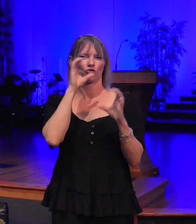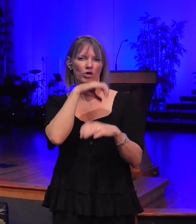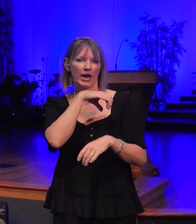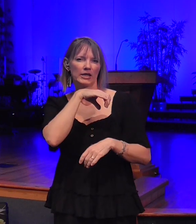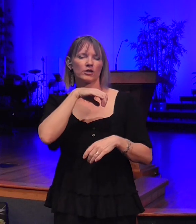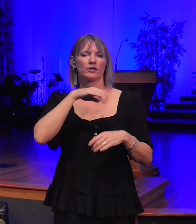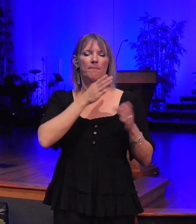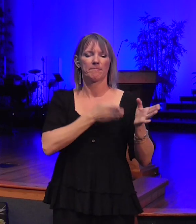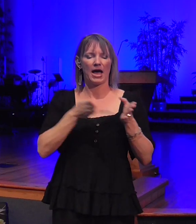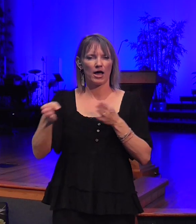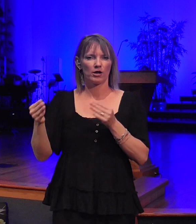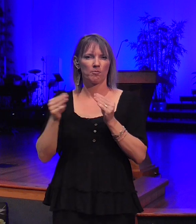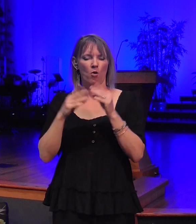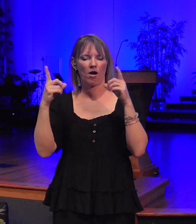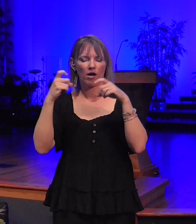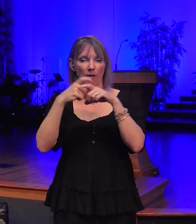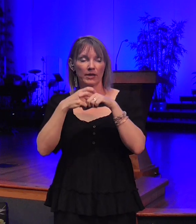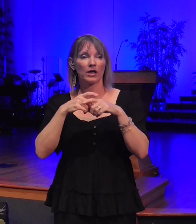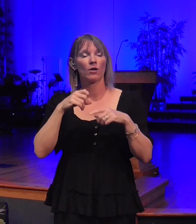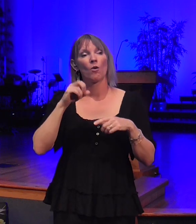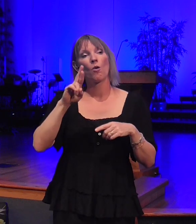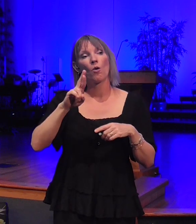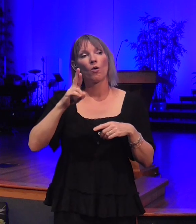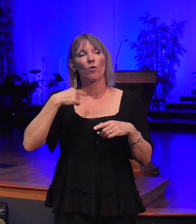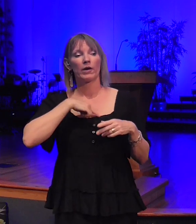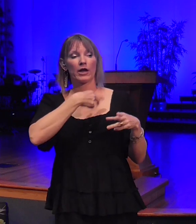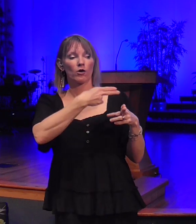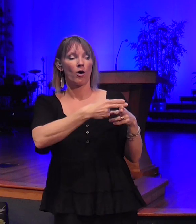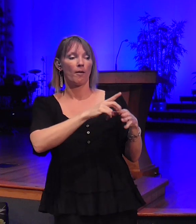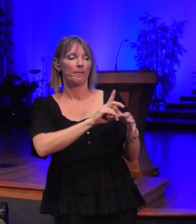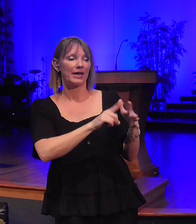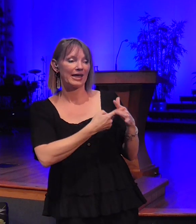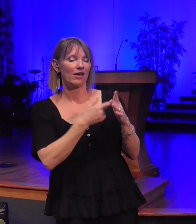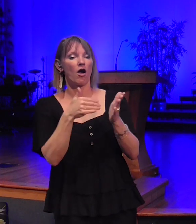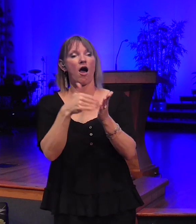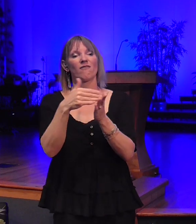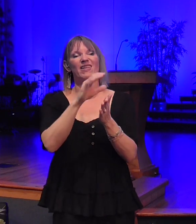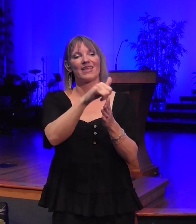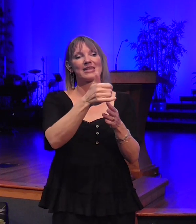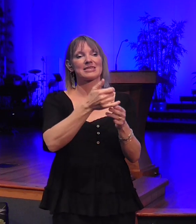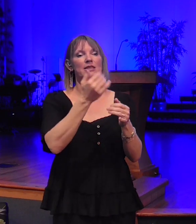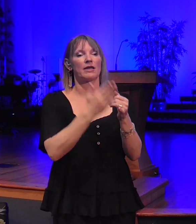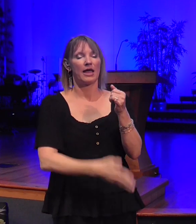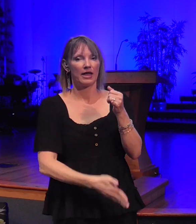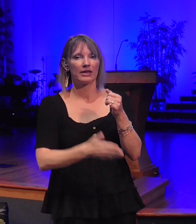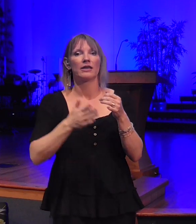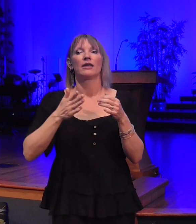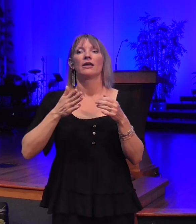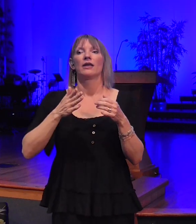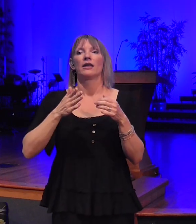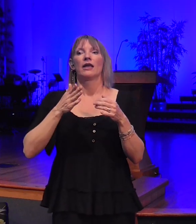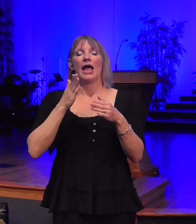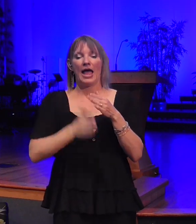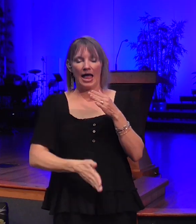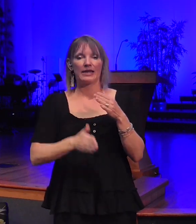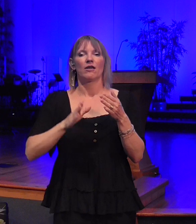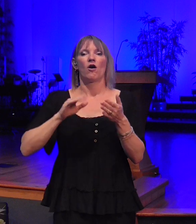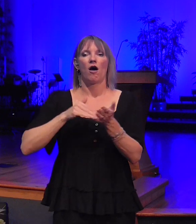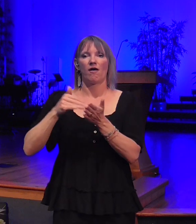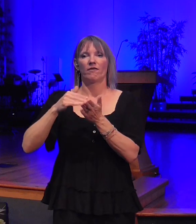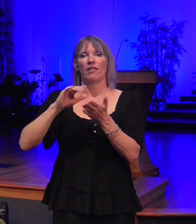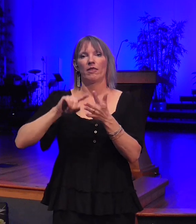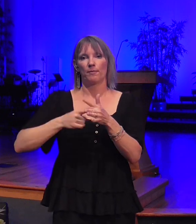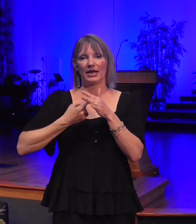complicated." Or, "What we call the beginning is often the end, and to make an end is to make a beginning. The end is where we start